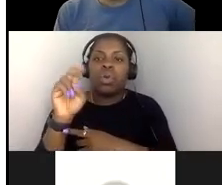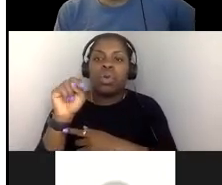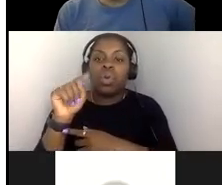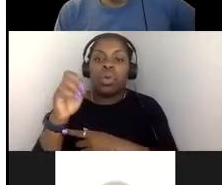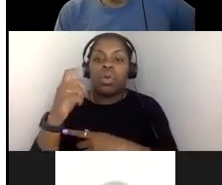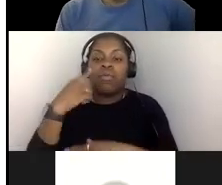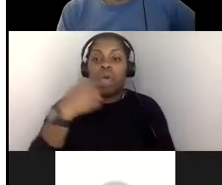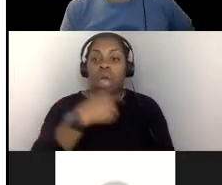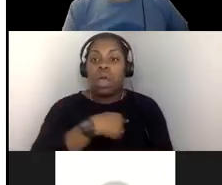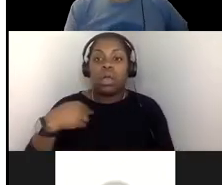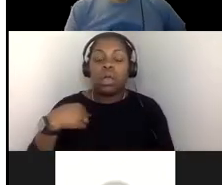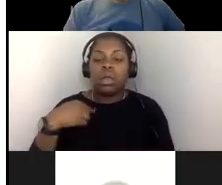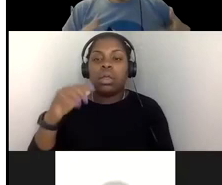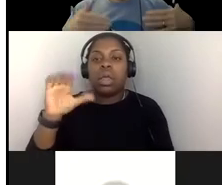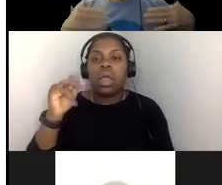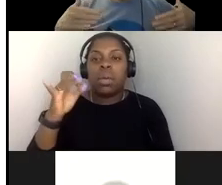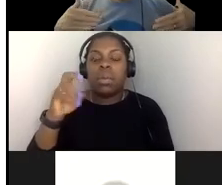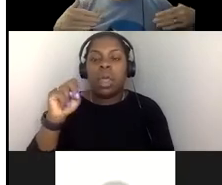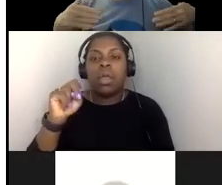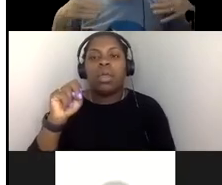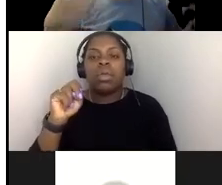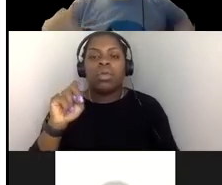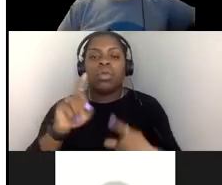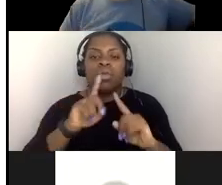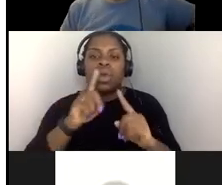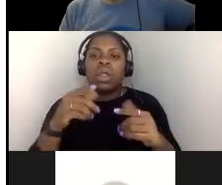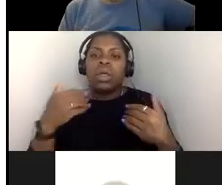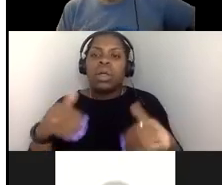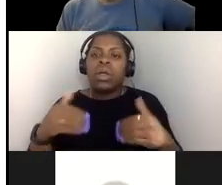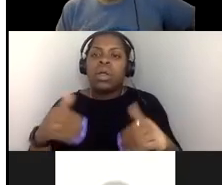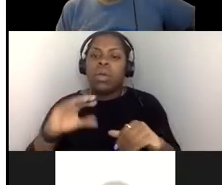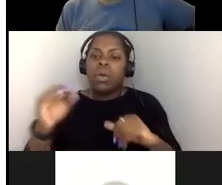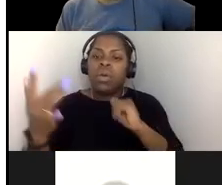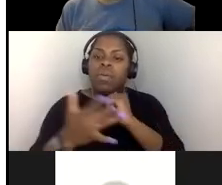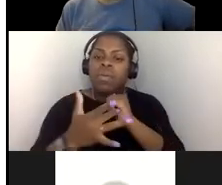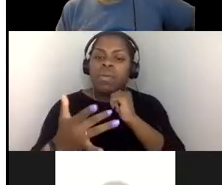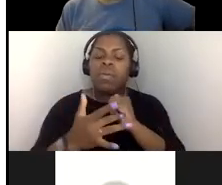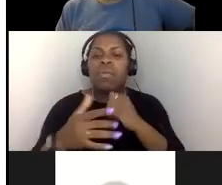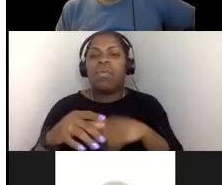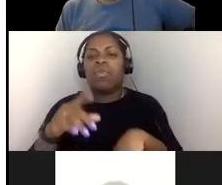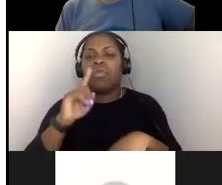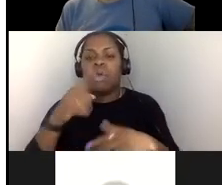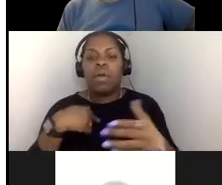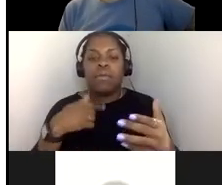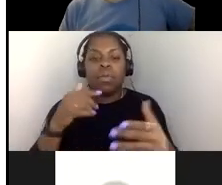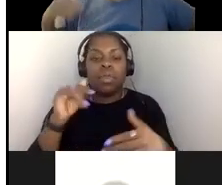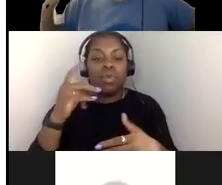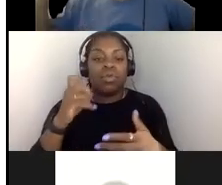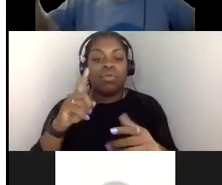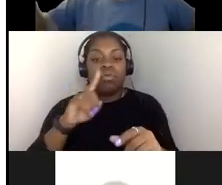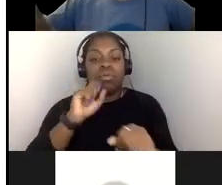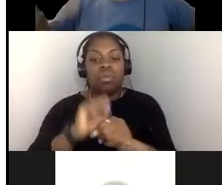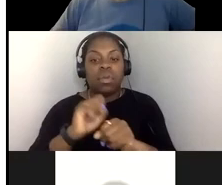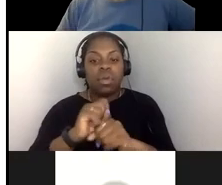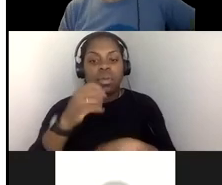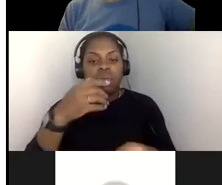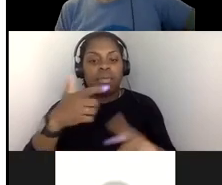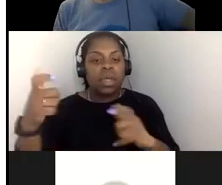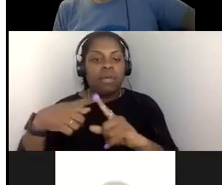No Tech for ICE campaign, which has been, you know, led by immigrant rights activists to try to block big tech